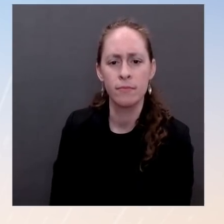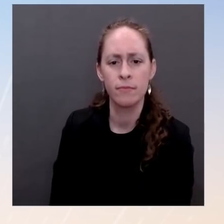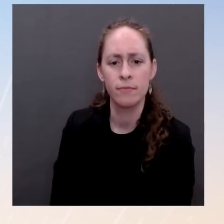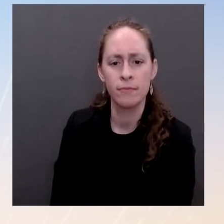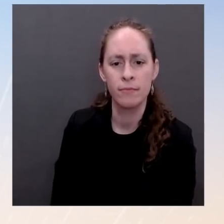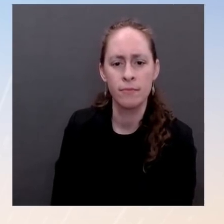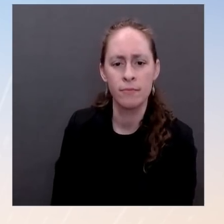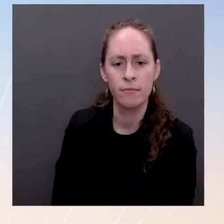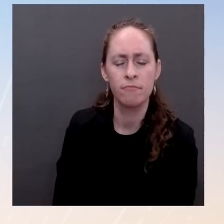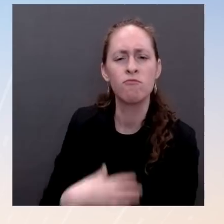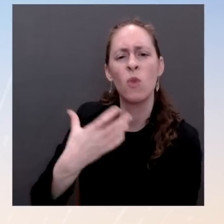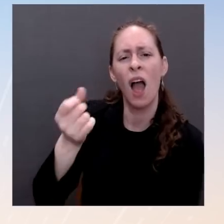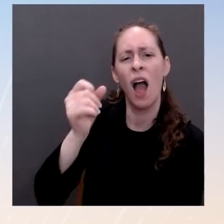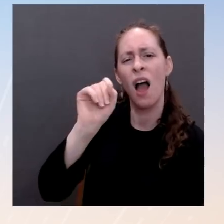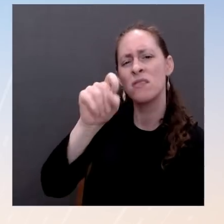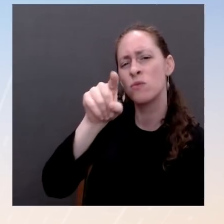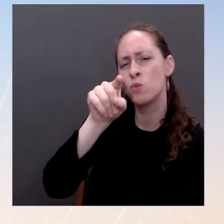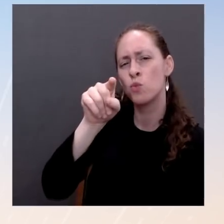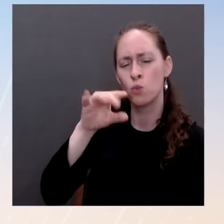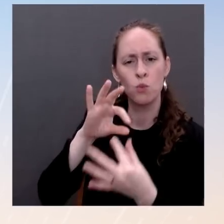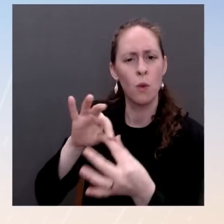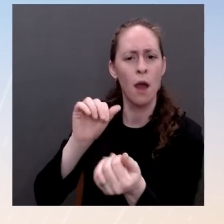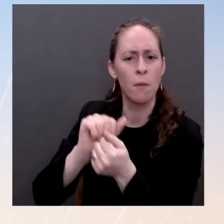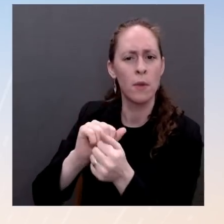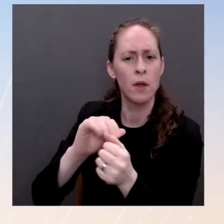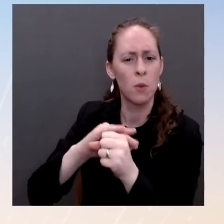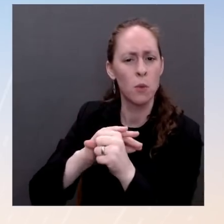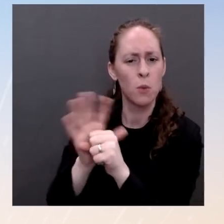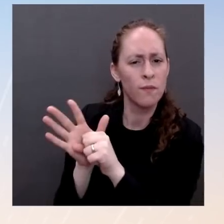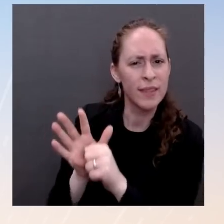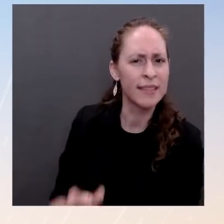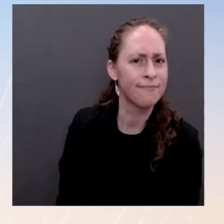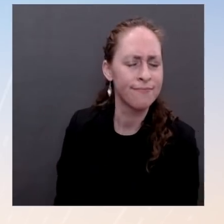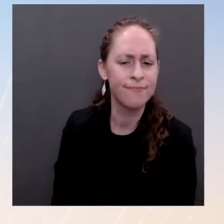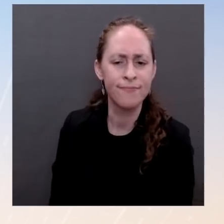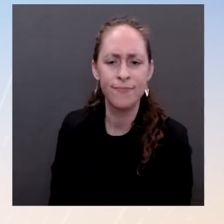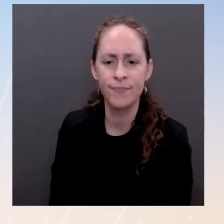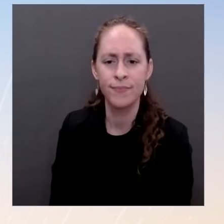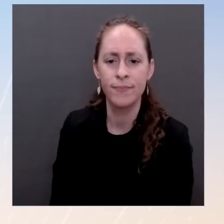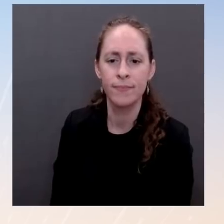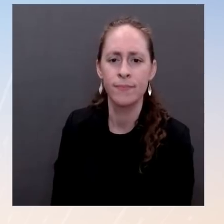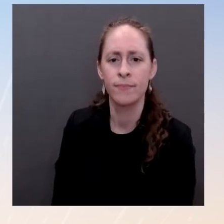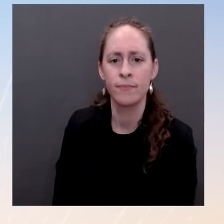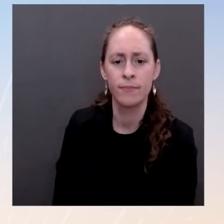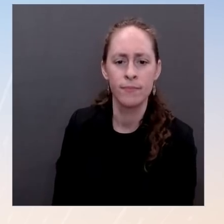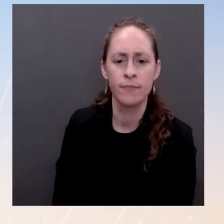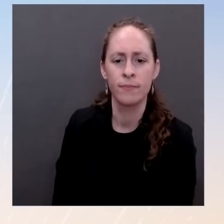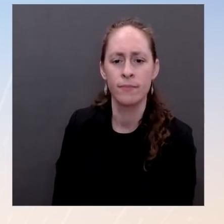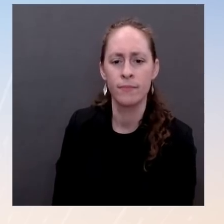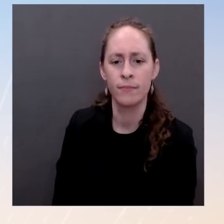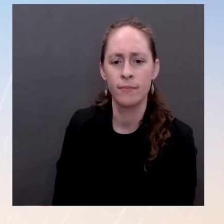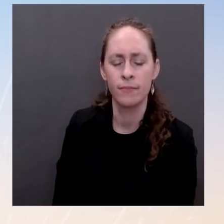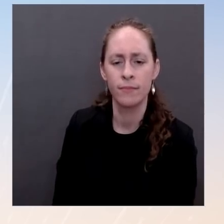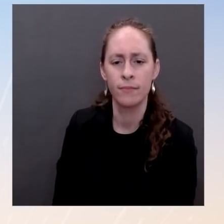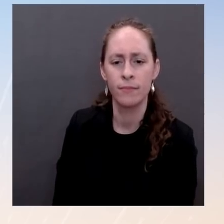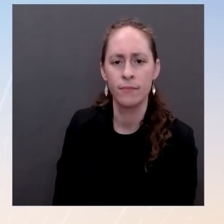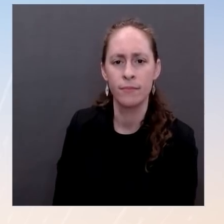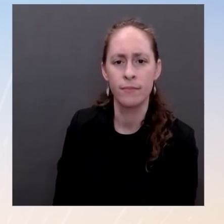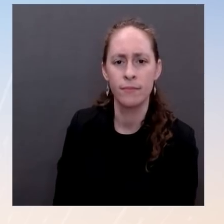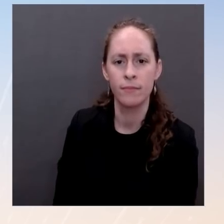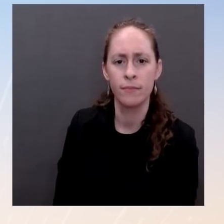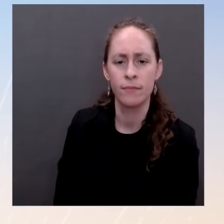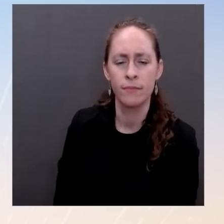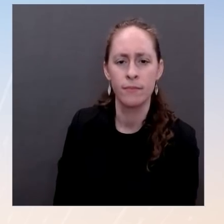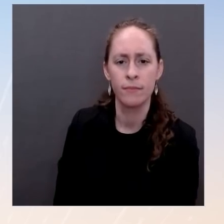funding. Can you give us a sense of, A, from that, B, what in particular do you need this funding for, and has the existing funding been